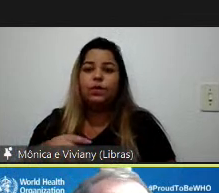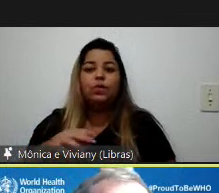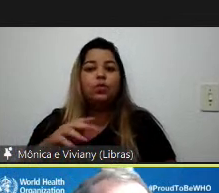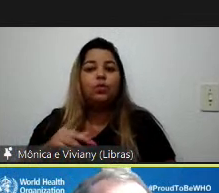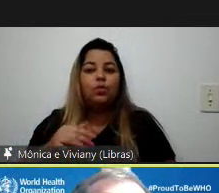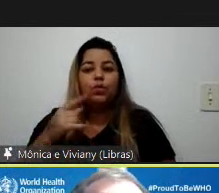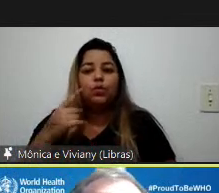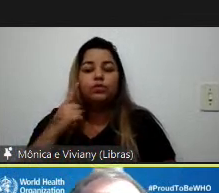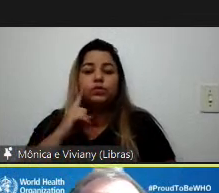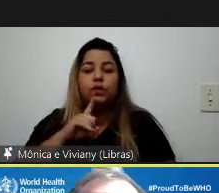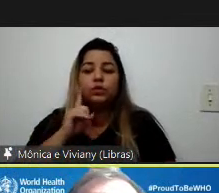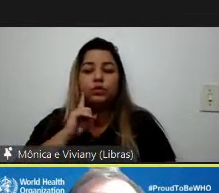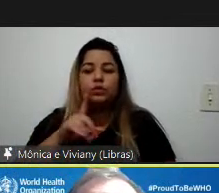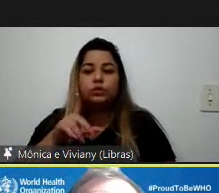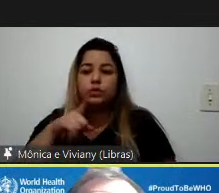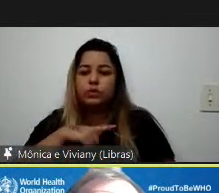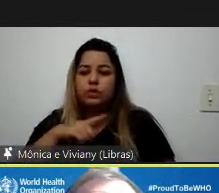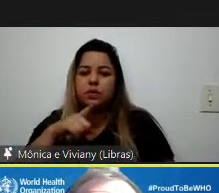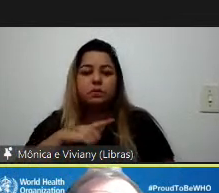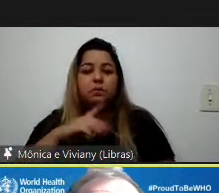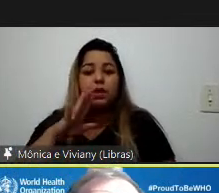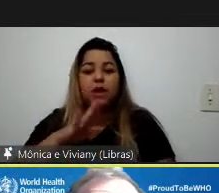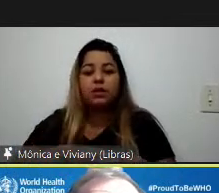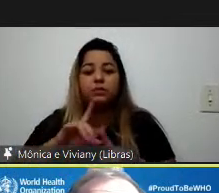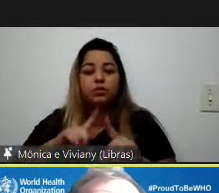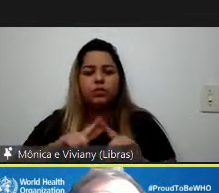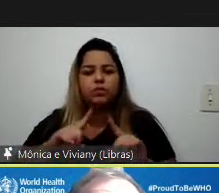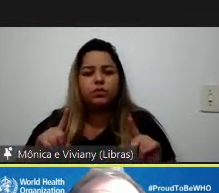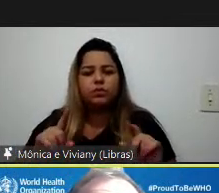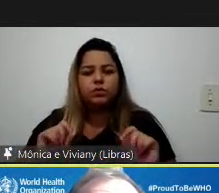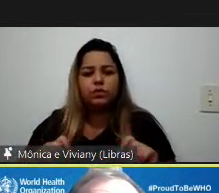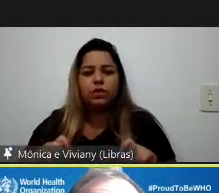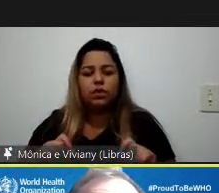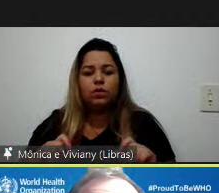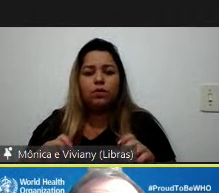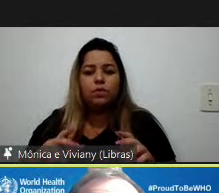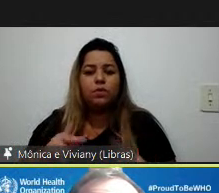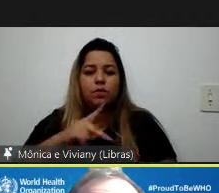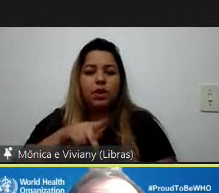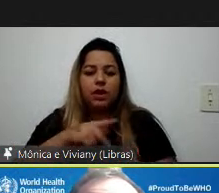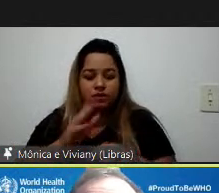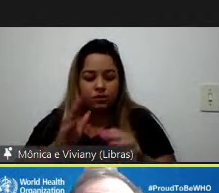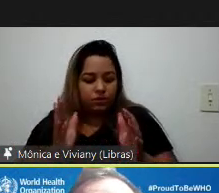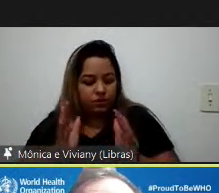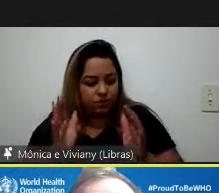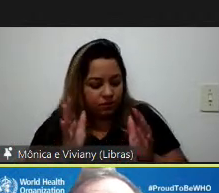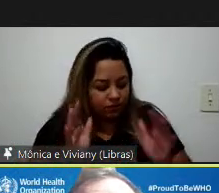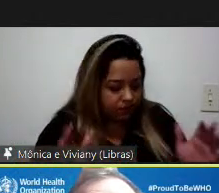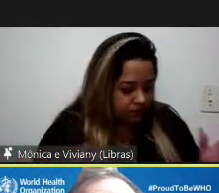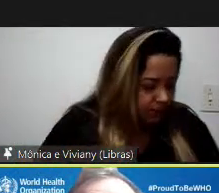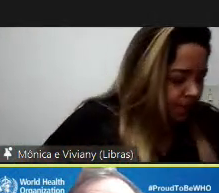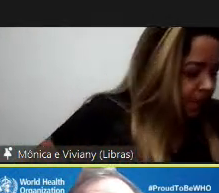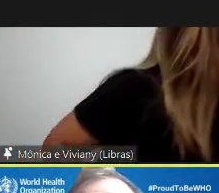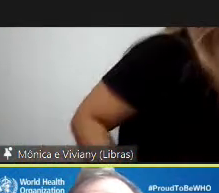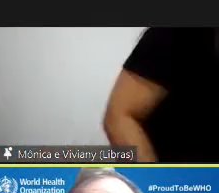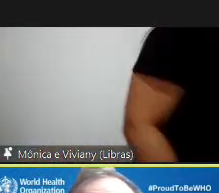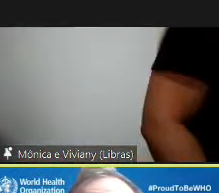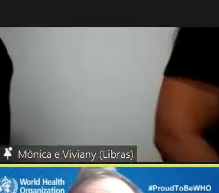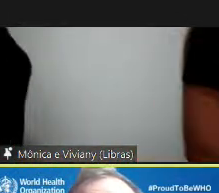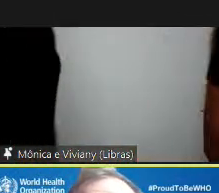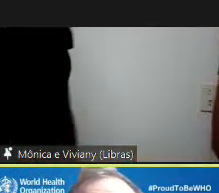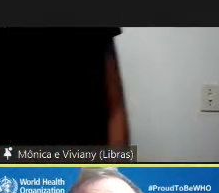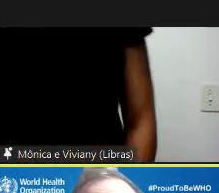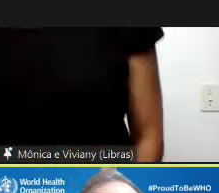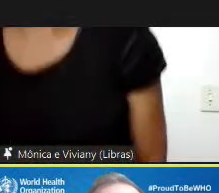the high-income countries than in the lower-income countries. And you see in the African region, extremely low, almost zero.